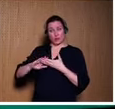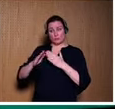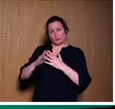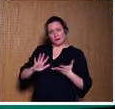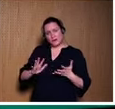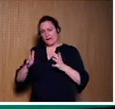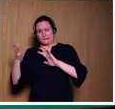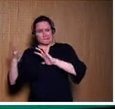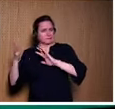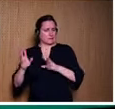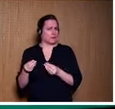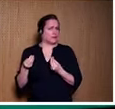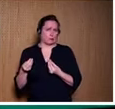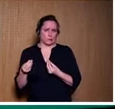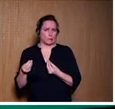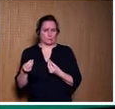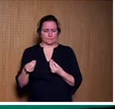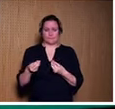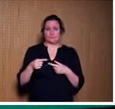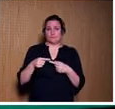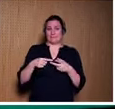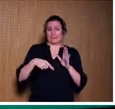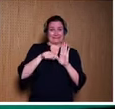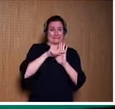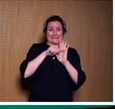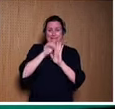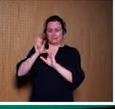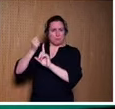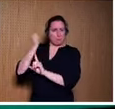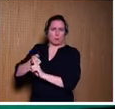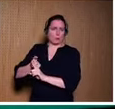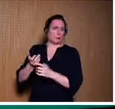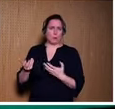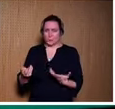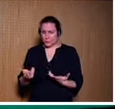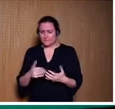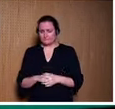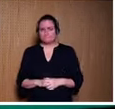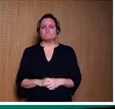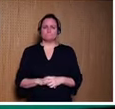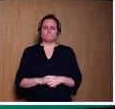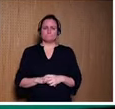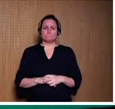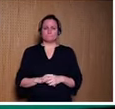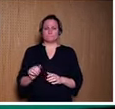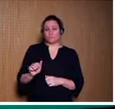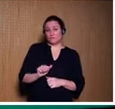what are some of the red lines that should not be crossed. Let me start with Mr. Neil Dutta.